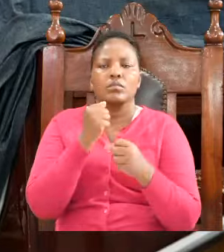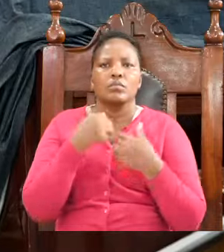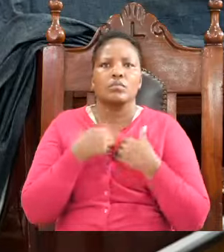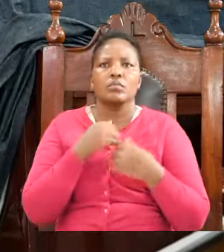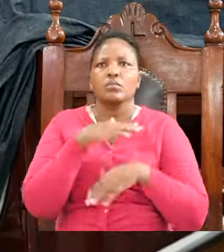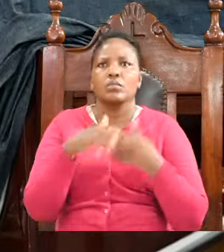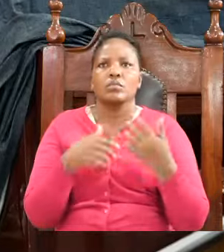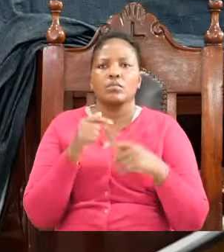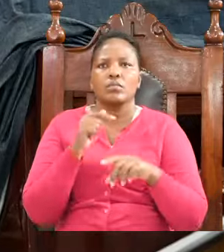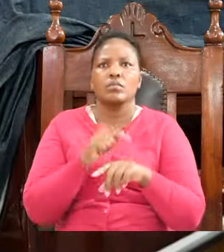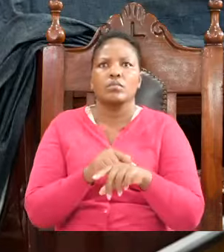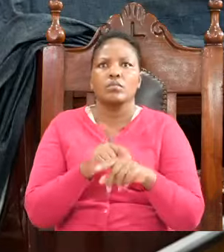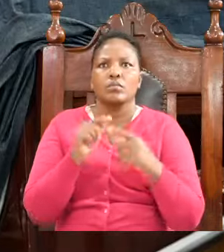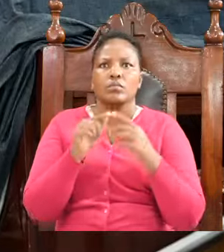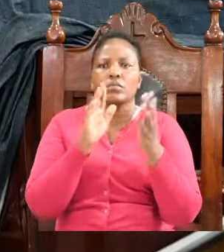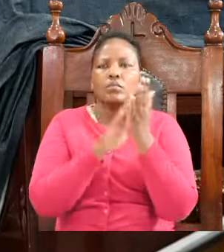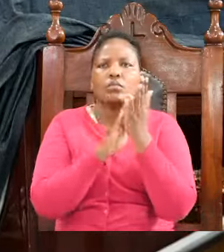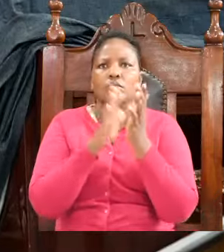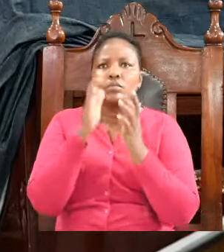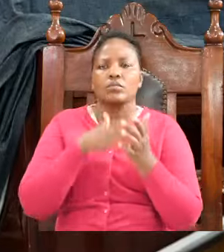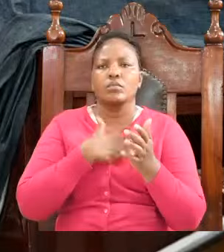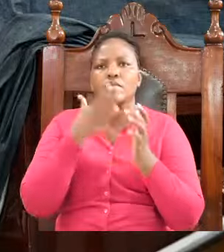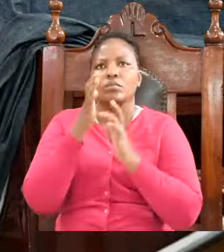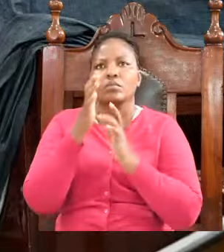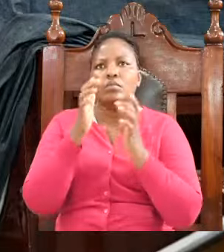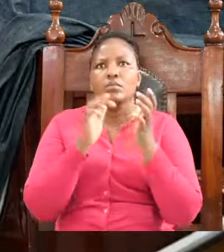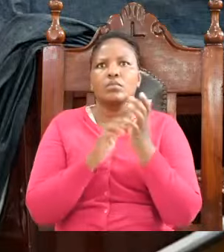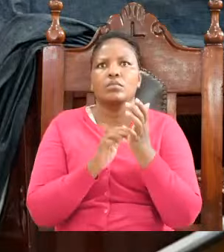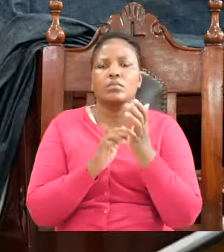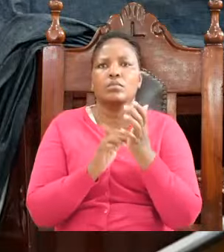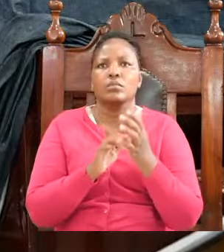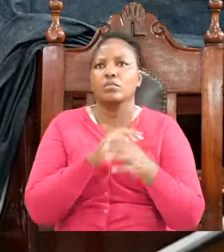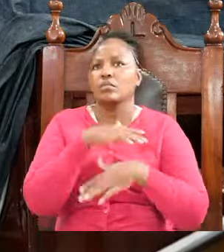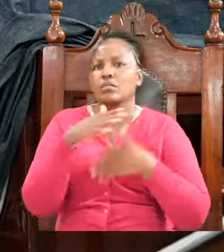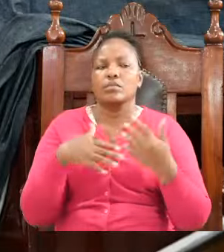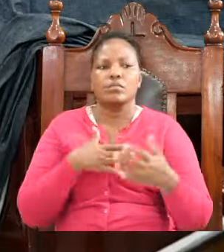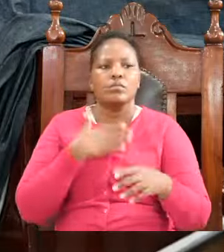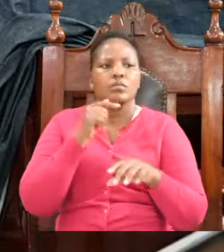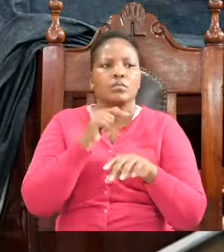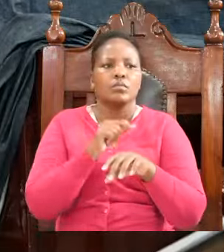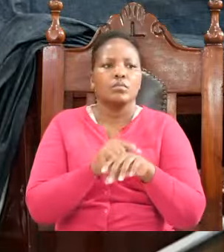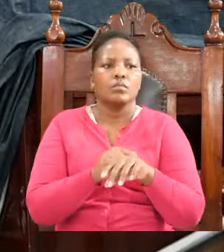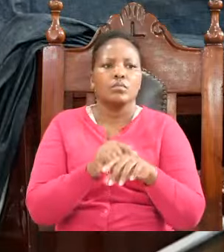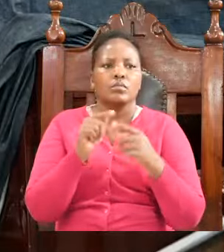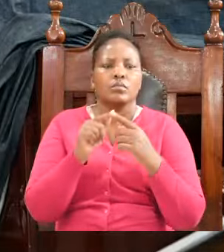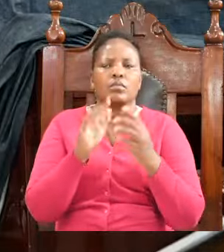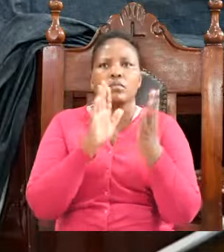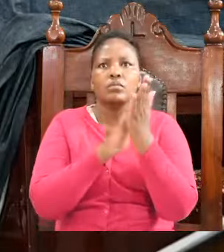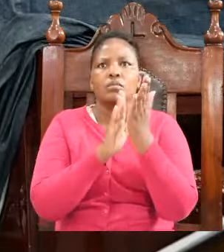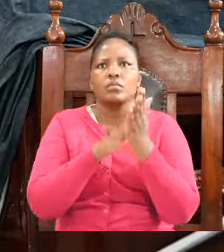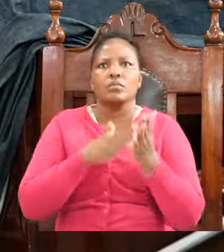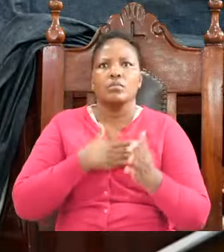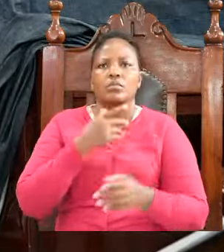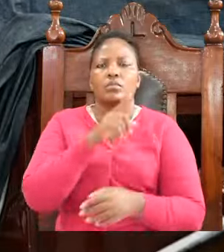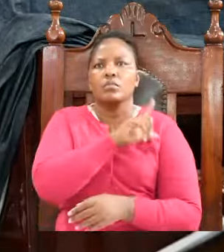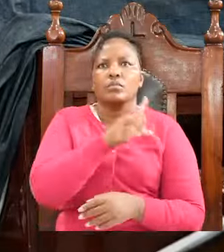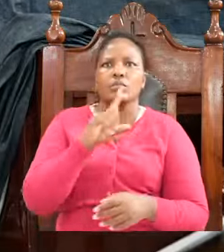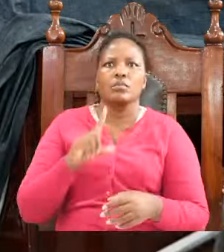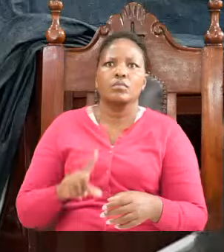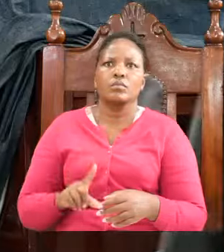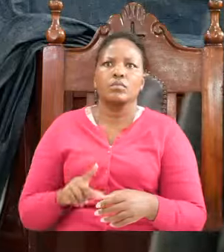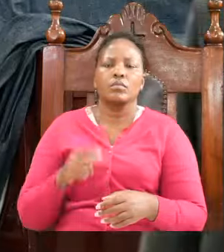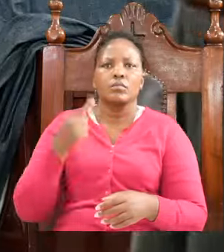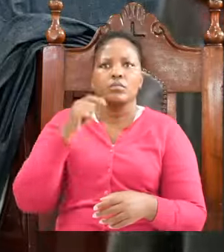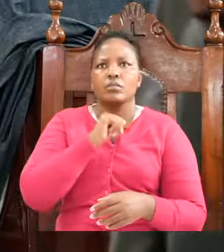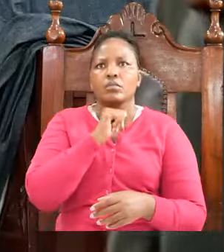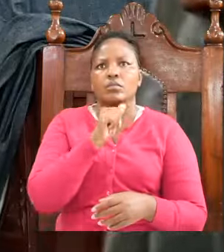my time to praise my Jesus. All of my time to praise my Lord. If